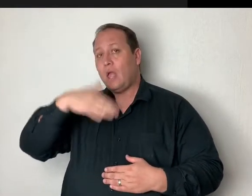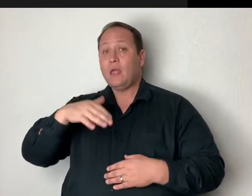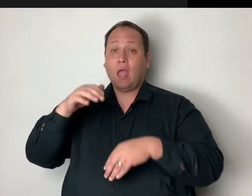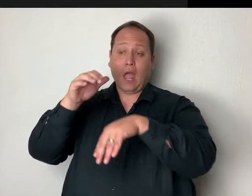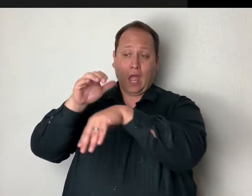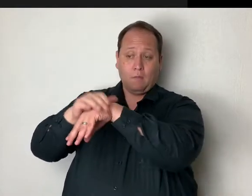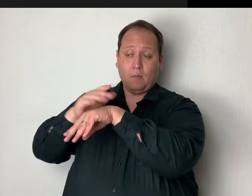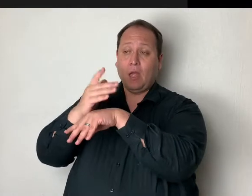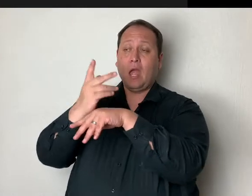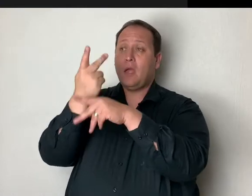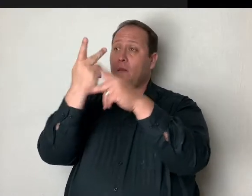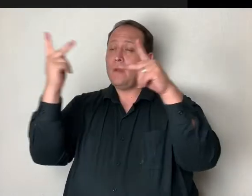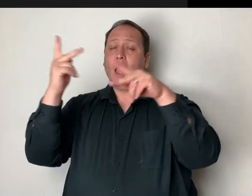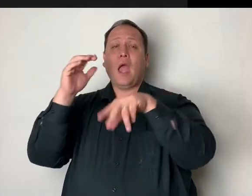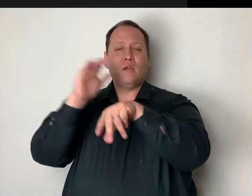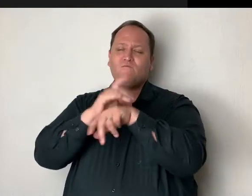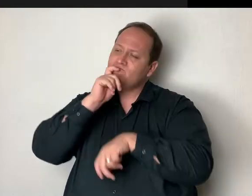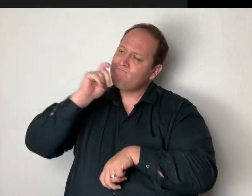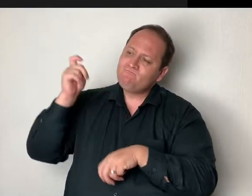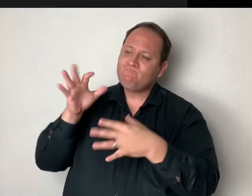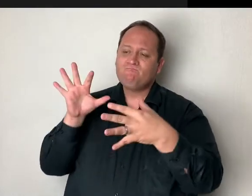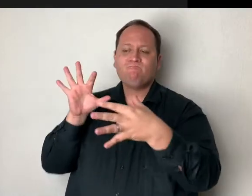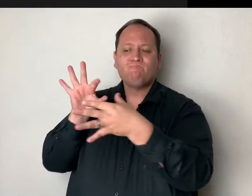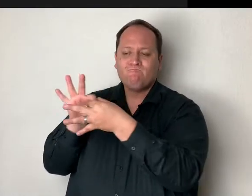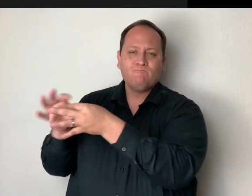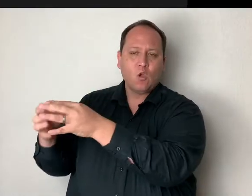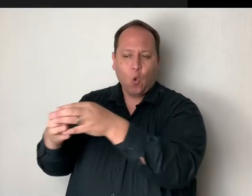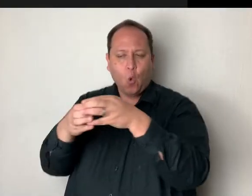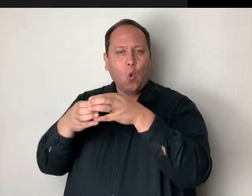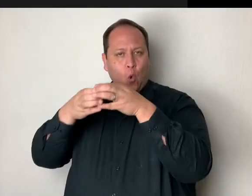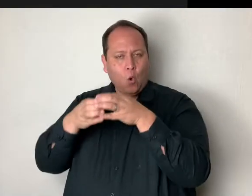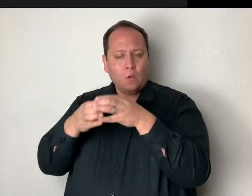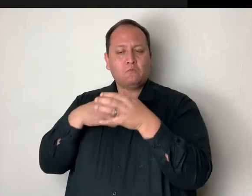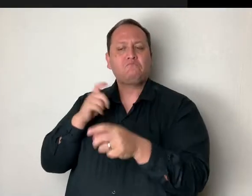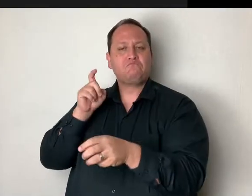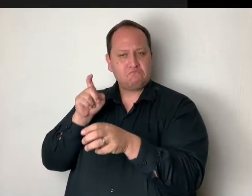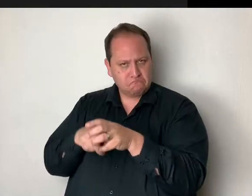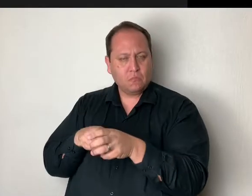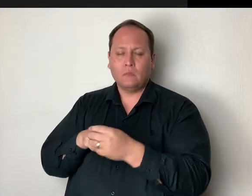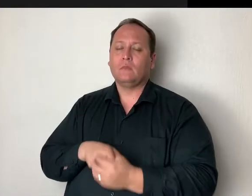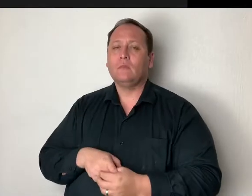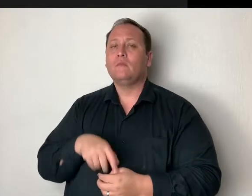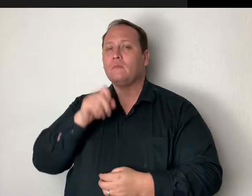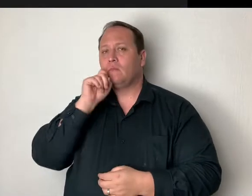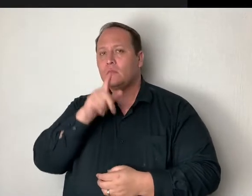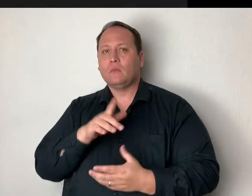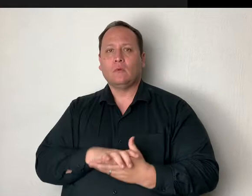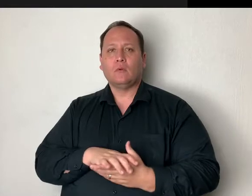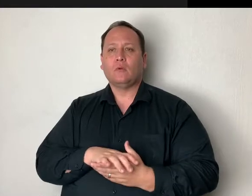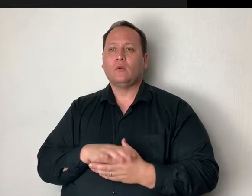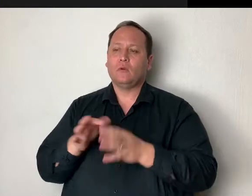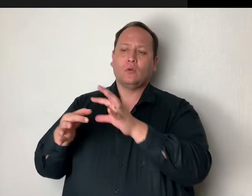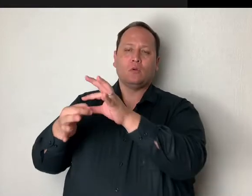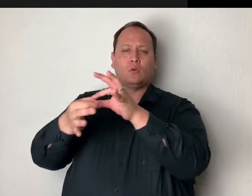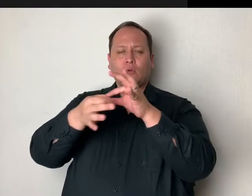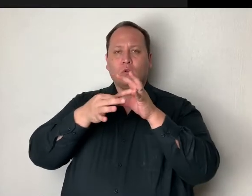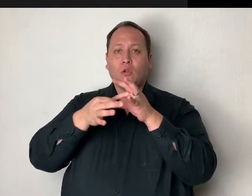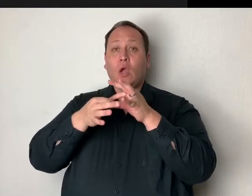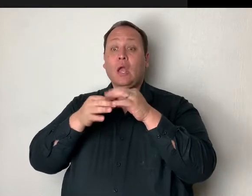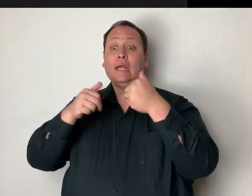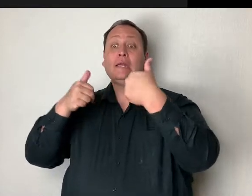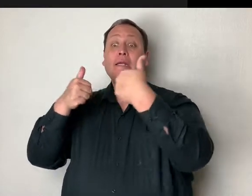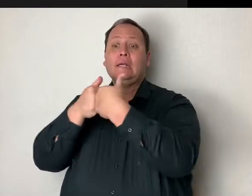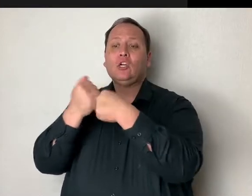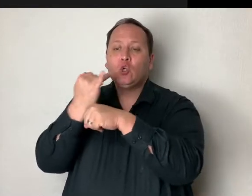Coalition. And also I'm part of Unified U.S. Deported Veterans Resource Center. We want to welcome